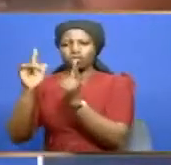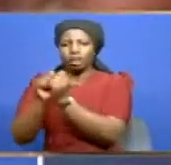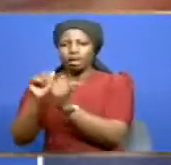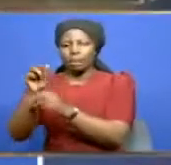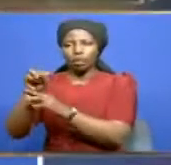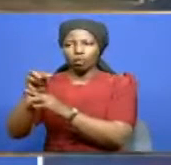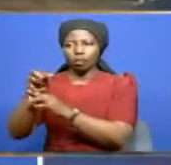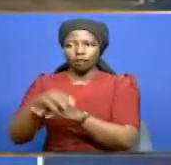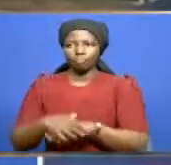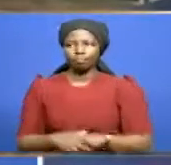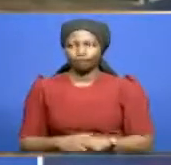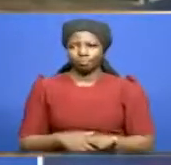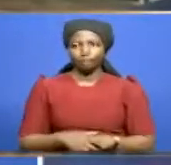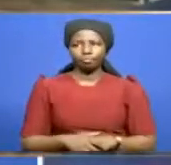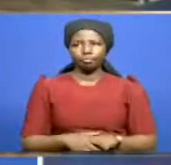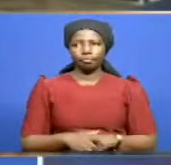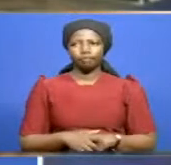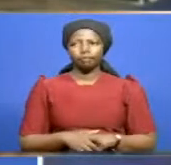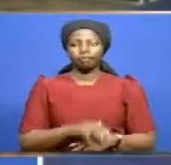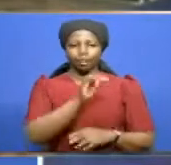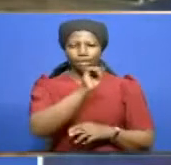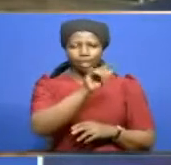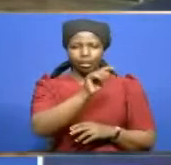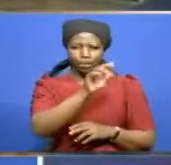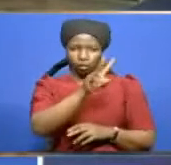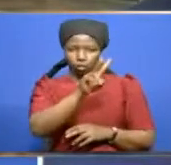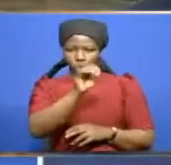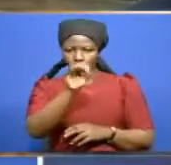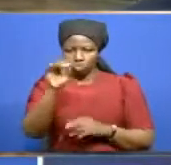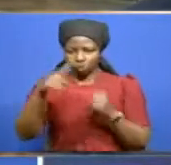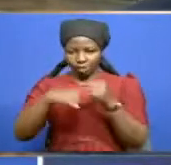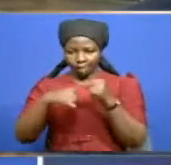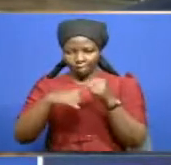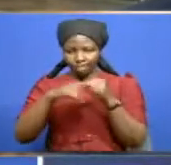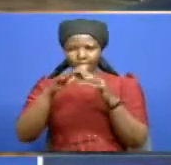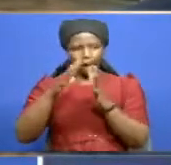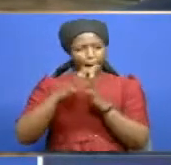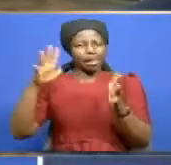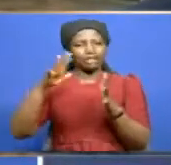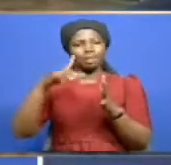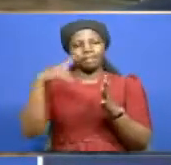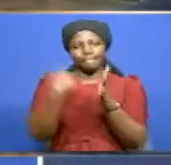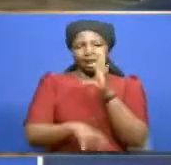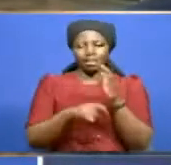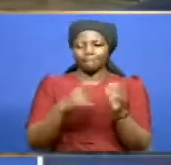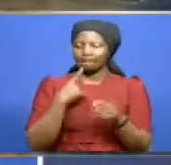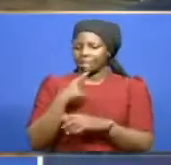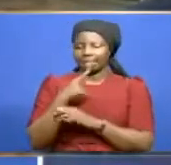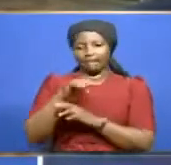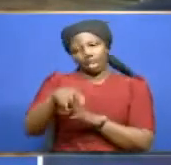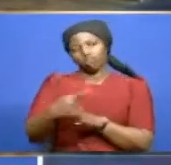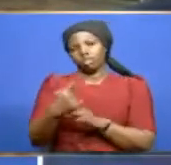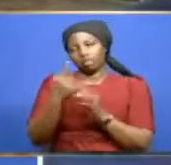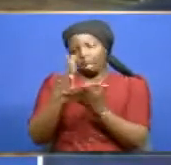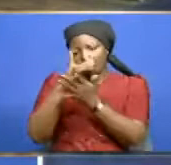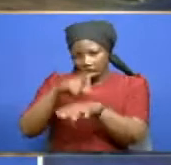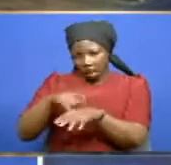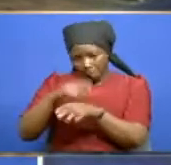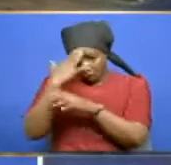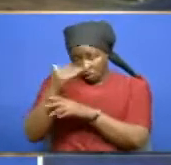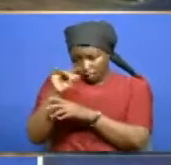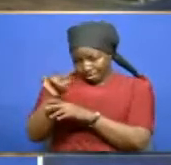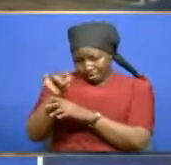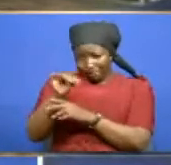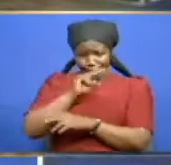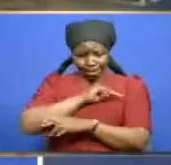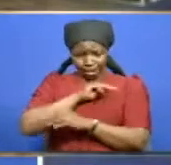million shillings. The Act of 2006, the maximum fine in the Act of 2006 was 100,000 shillings. You would find sometimes, because of the nature